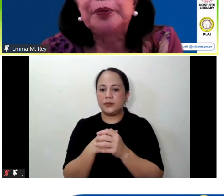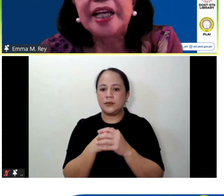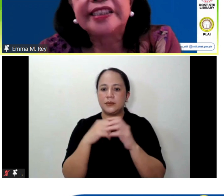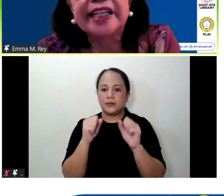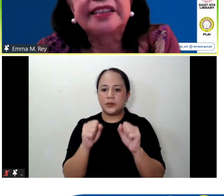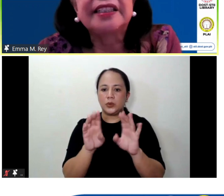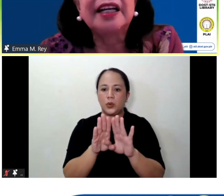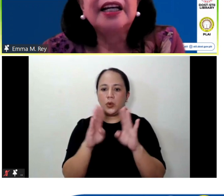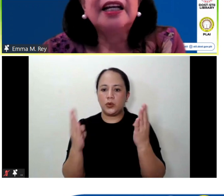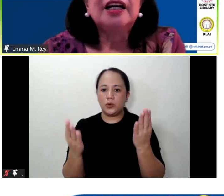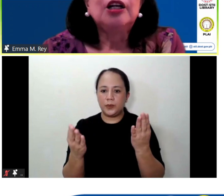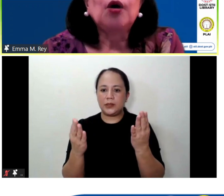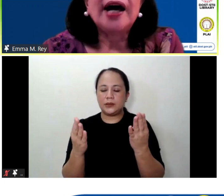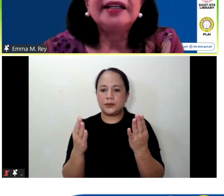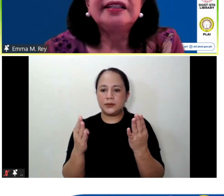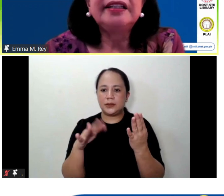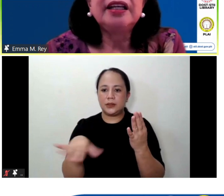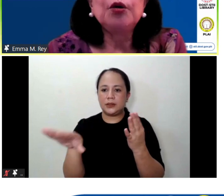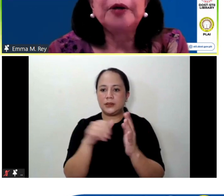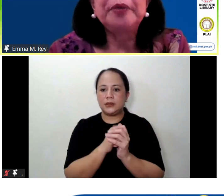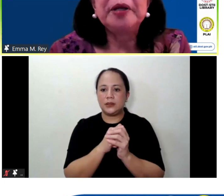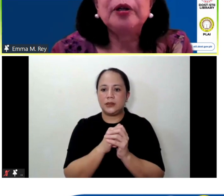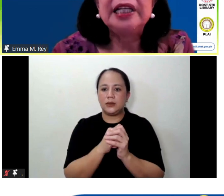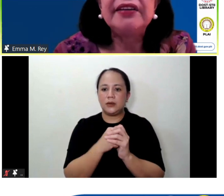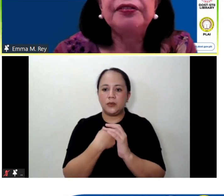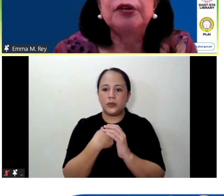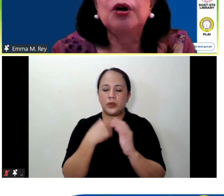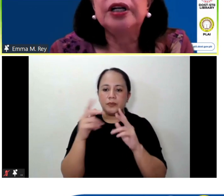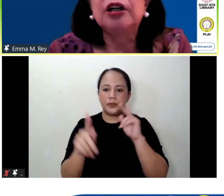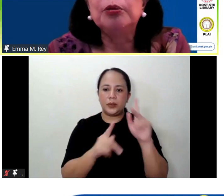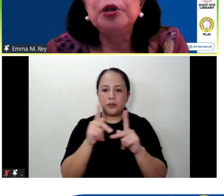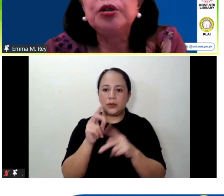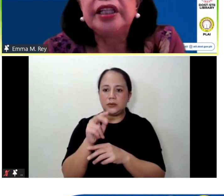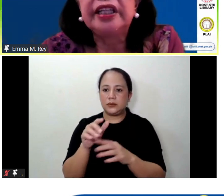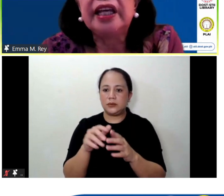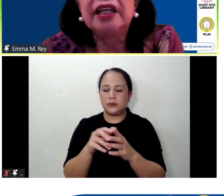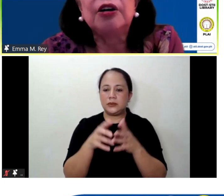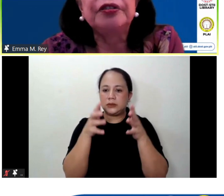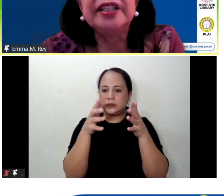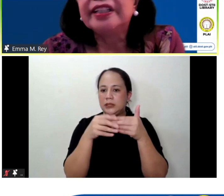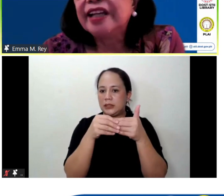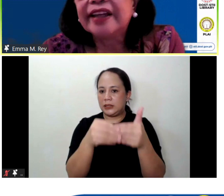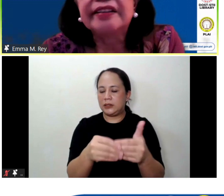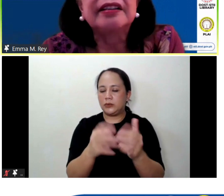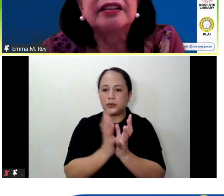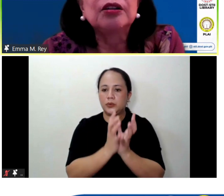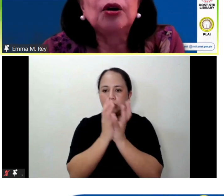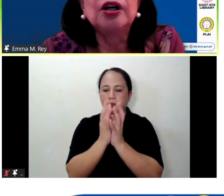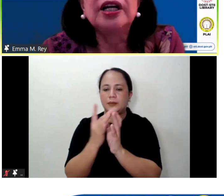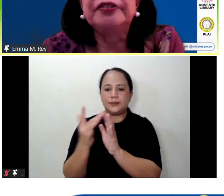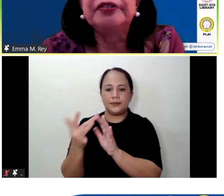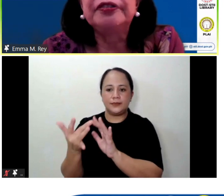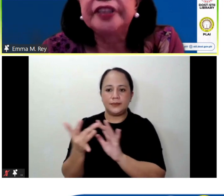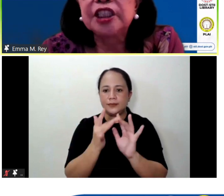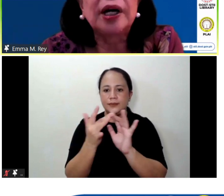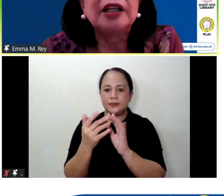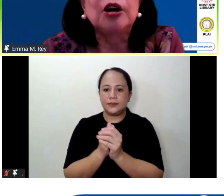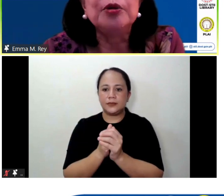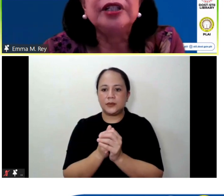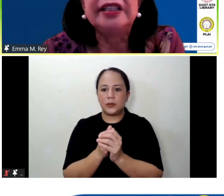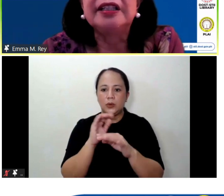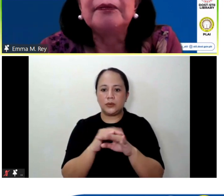open spaces, locality where people live, or a community of internet, or a